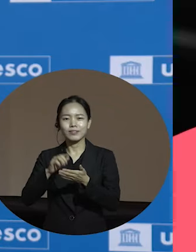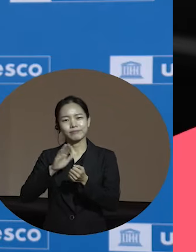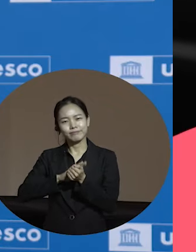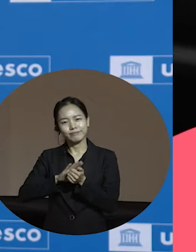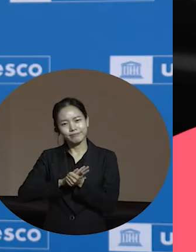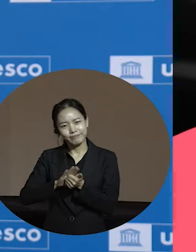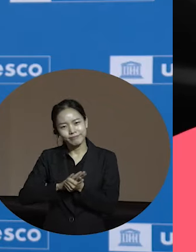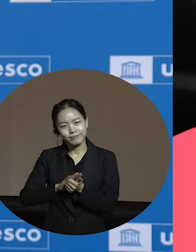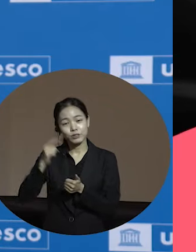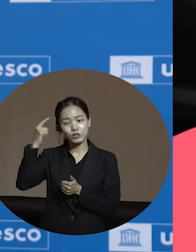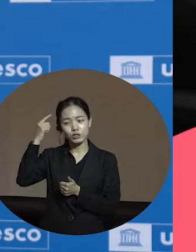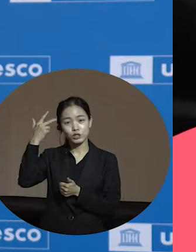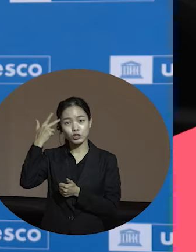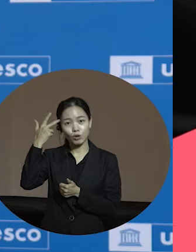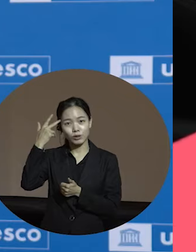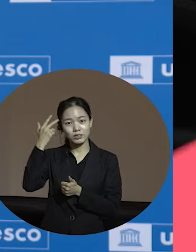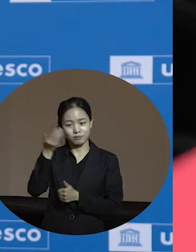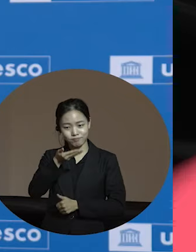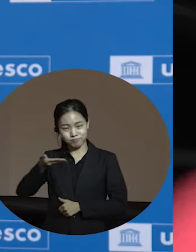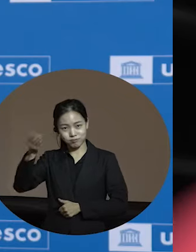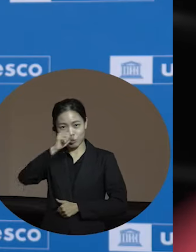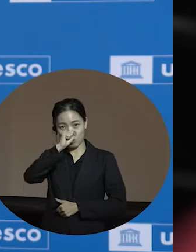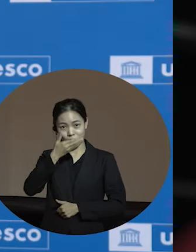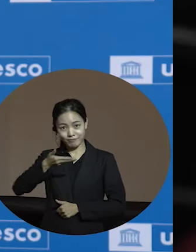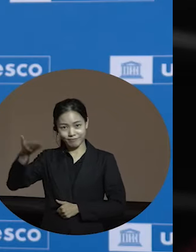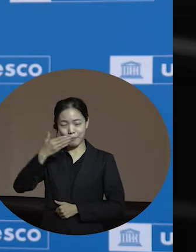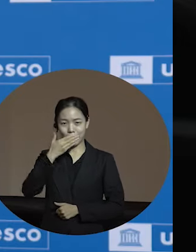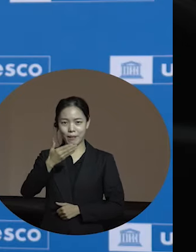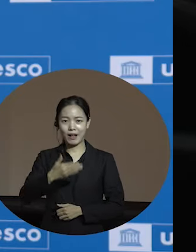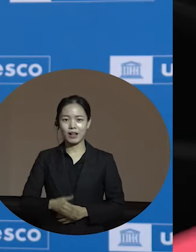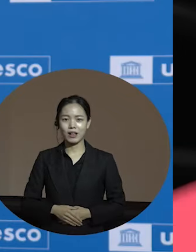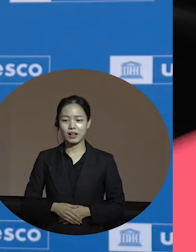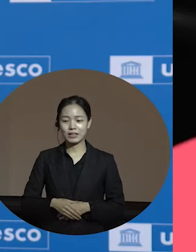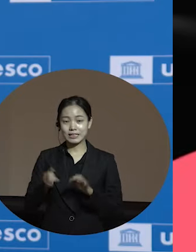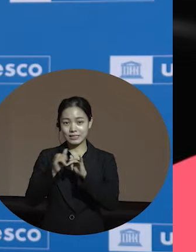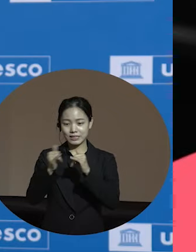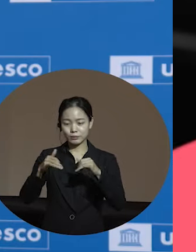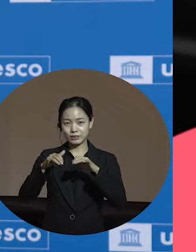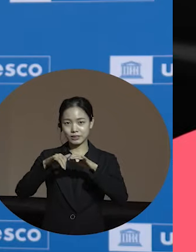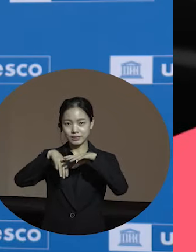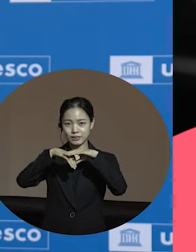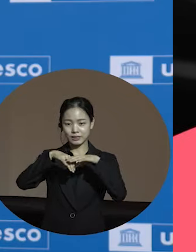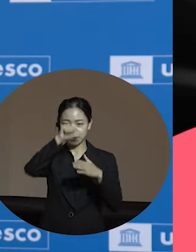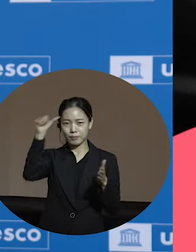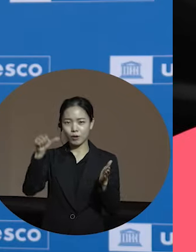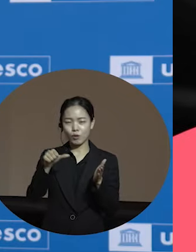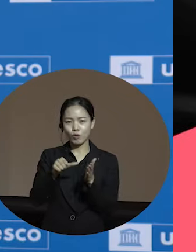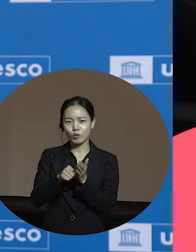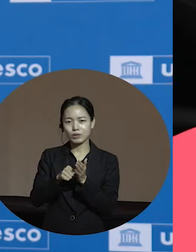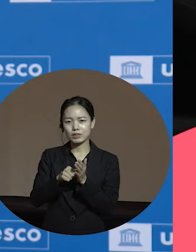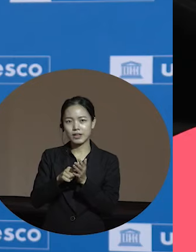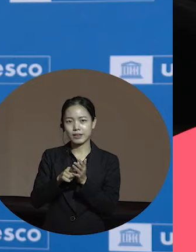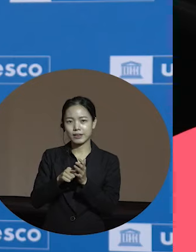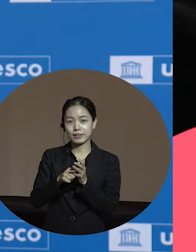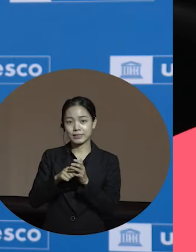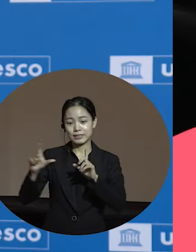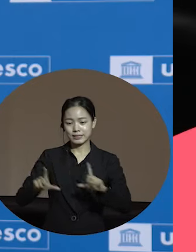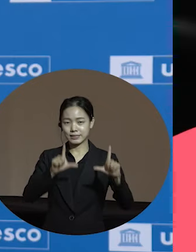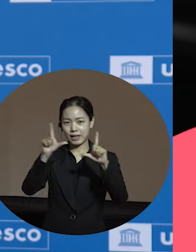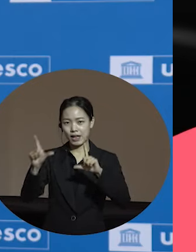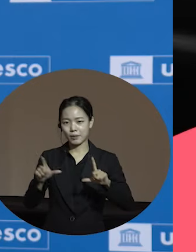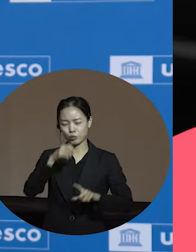to culture, but also fostering the right to holistic education throughout people's life. By integrating